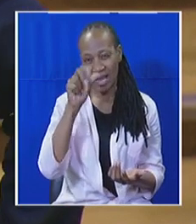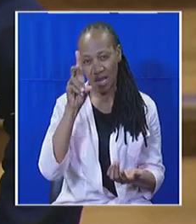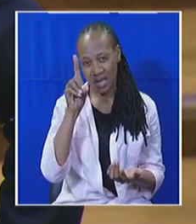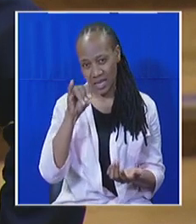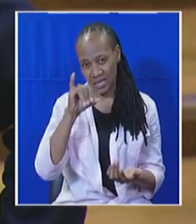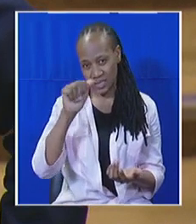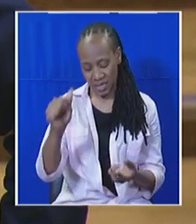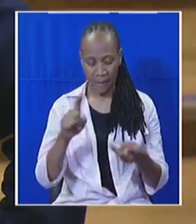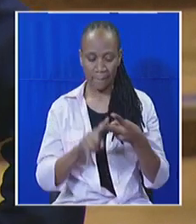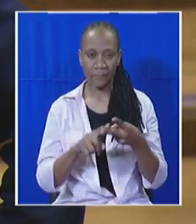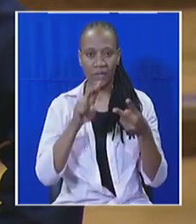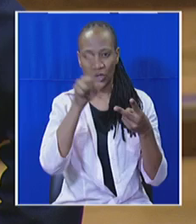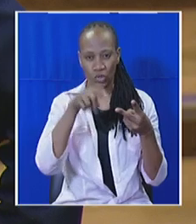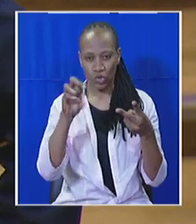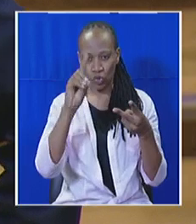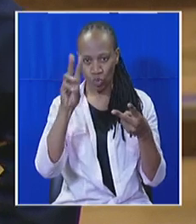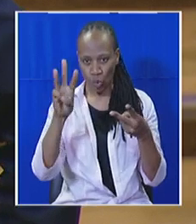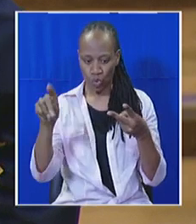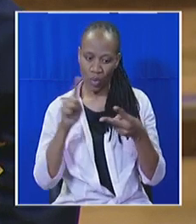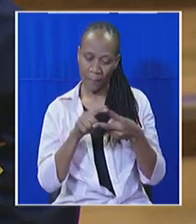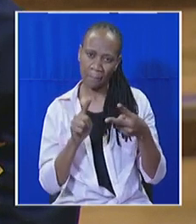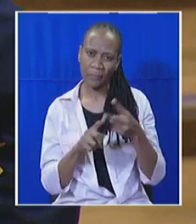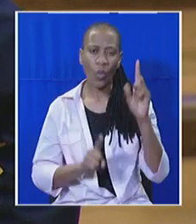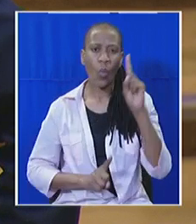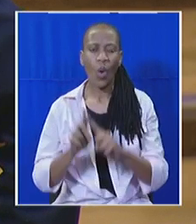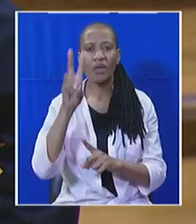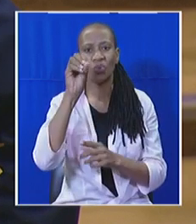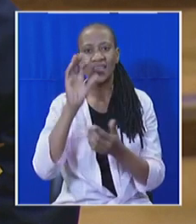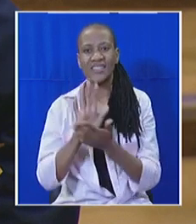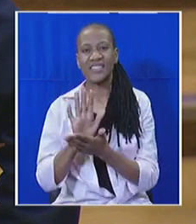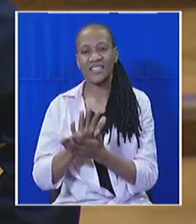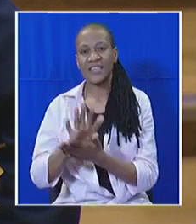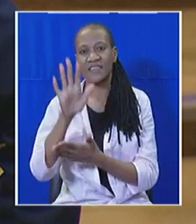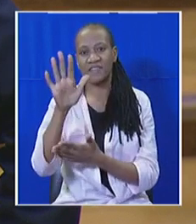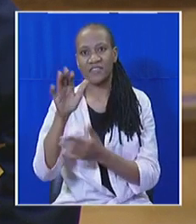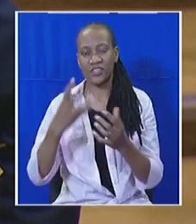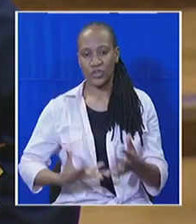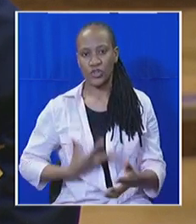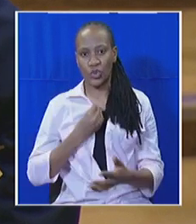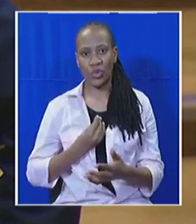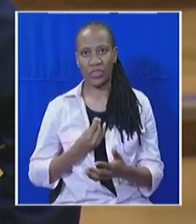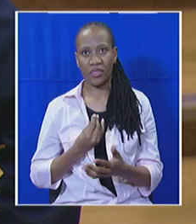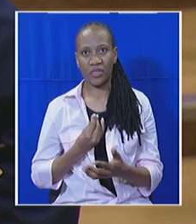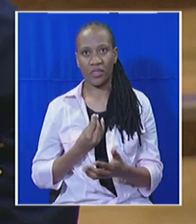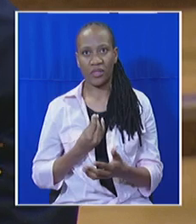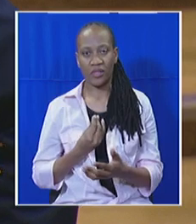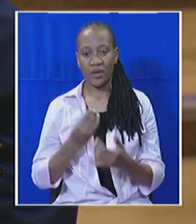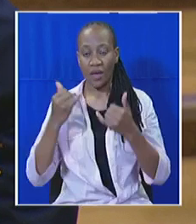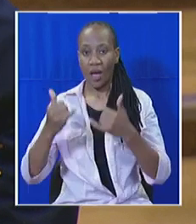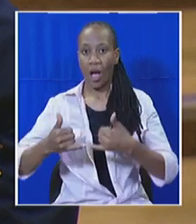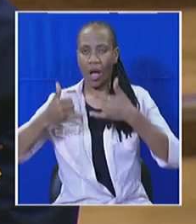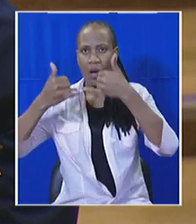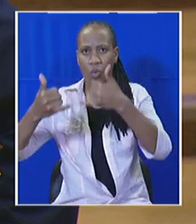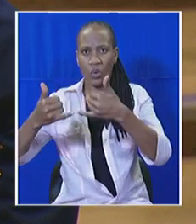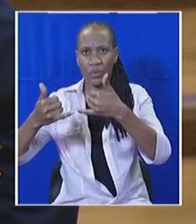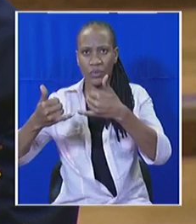and Zodwa Dube from Port Elizabeth won the 2015 Herald GM Youth Citizenship Award and